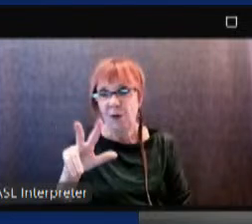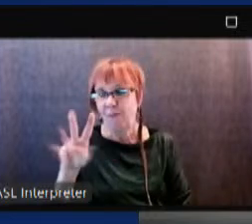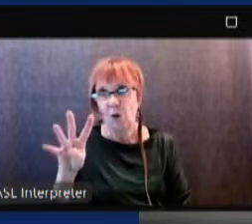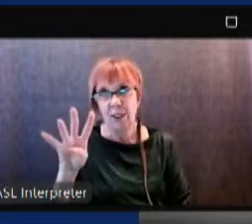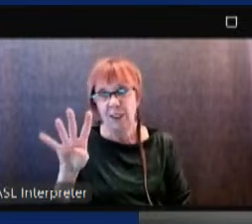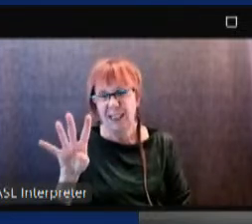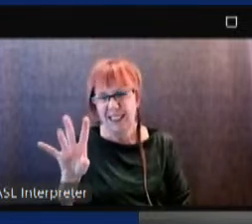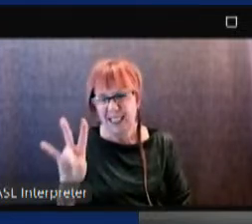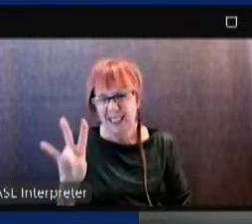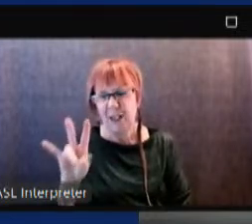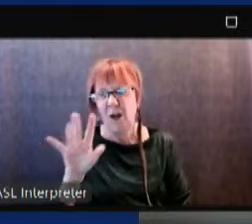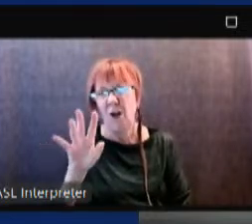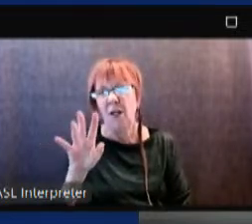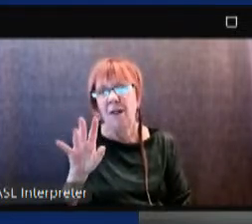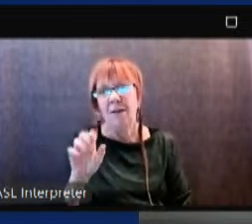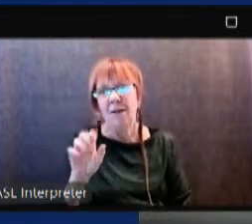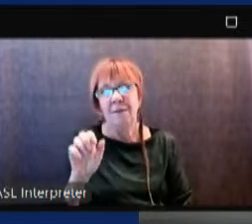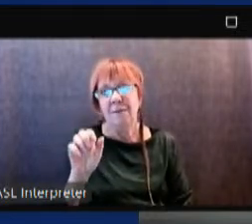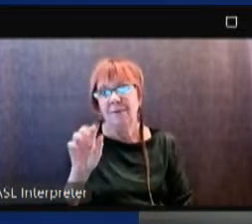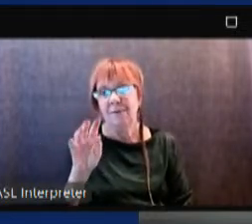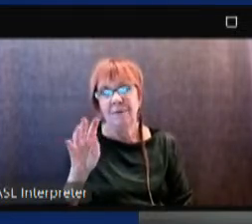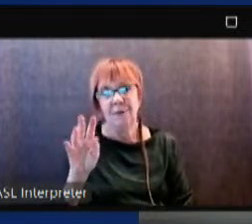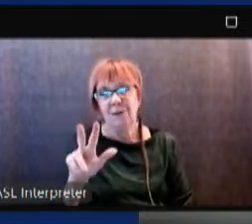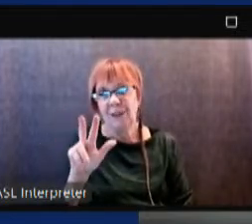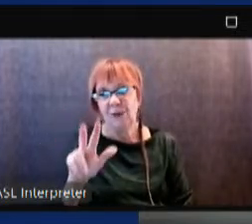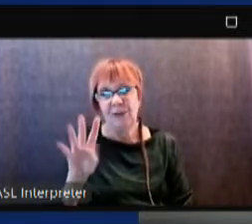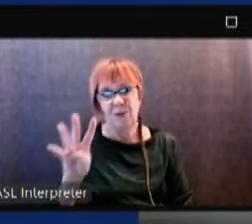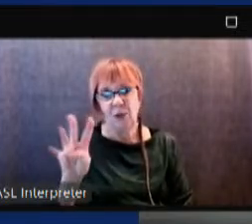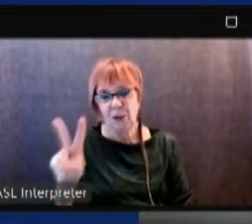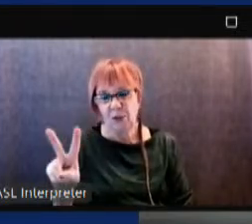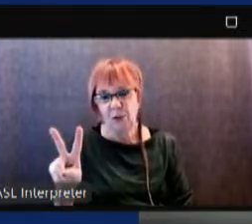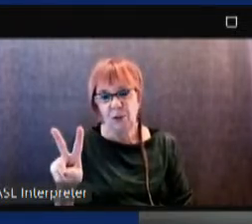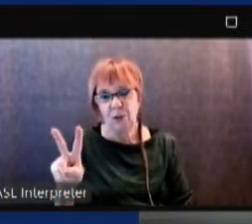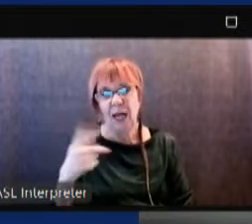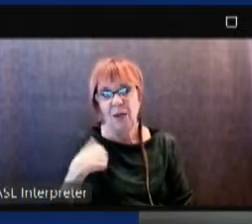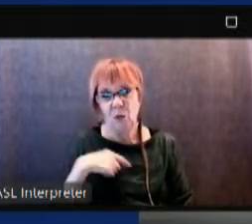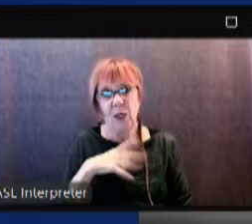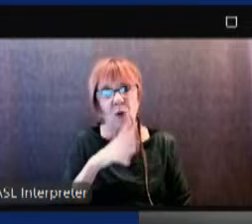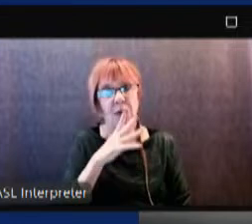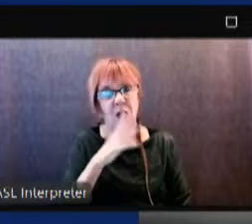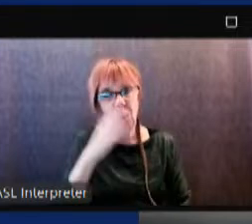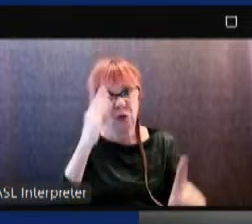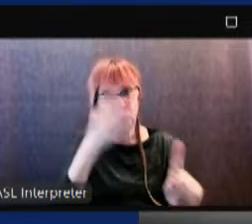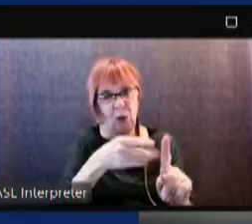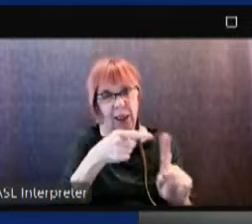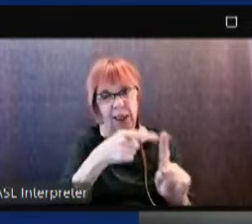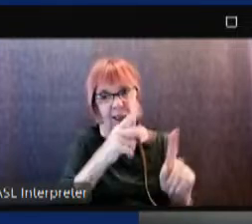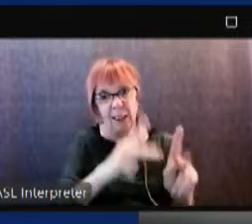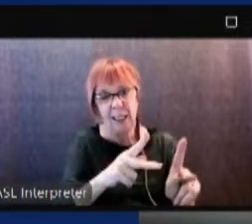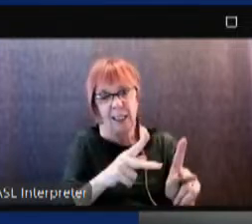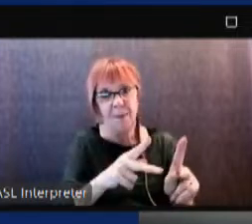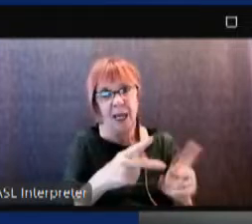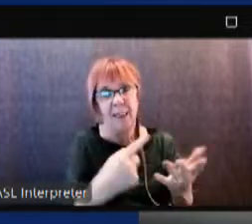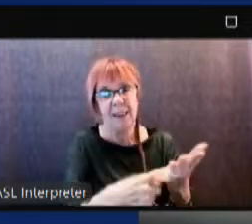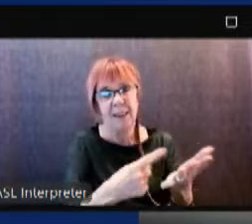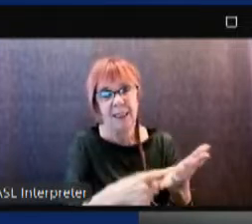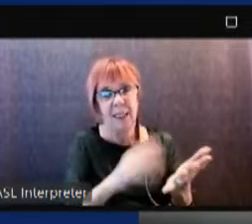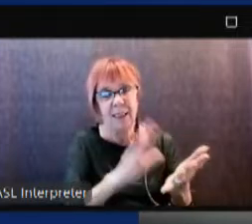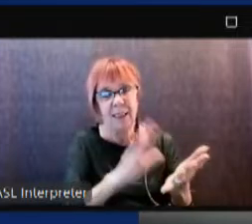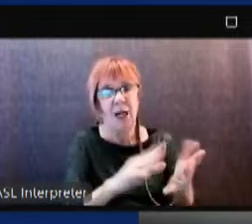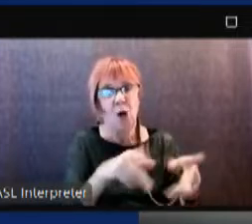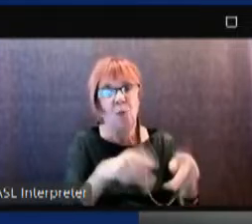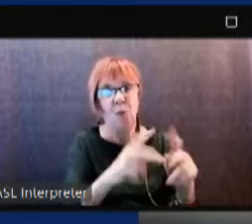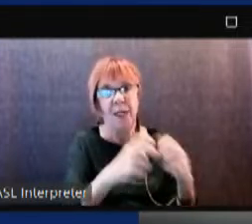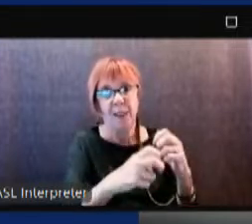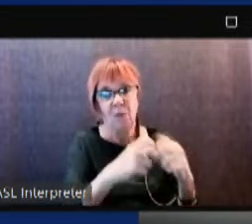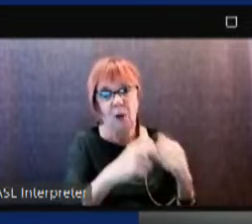844-347-3332. Then we'll work with that individual to make sure that we address their permitting issues or concerns through